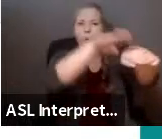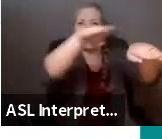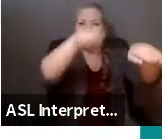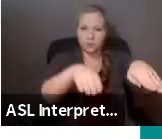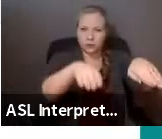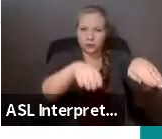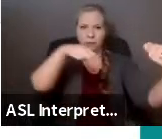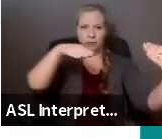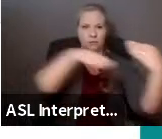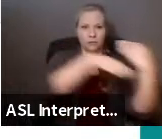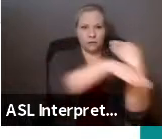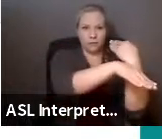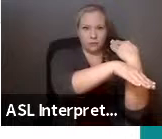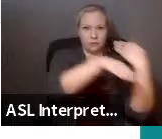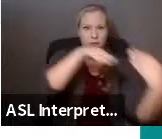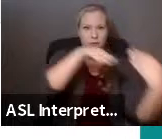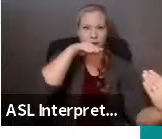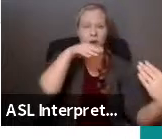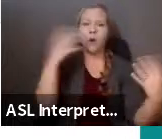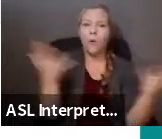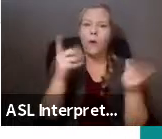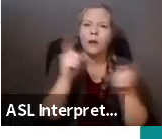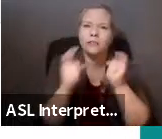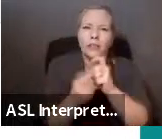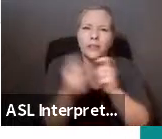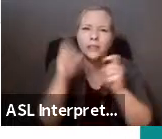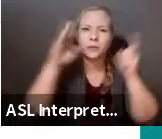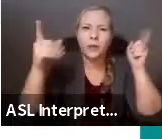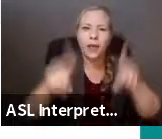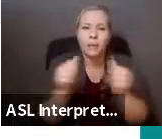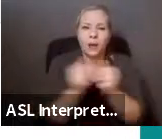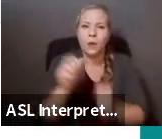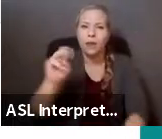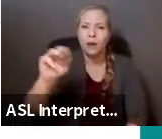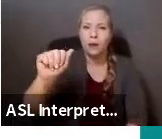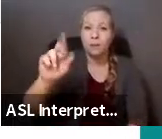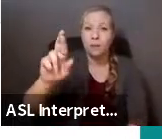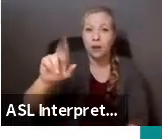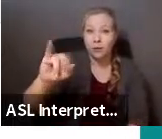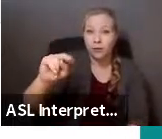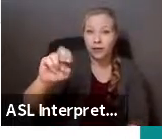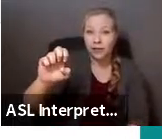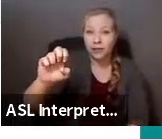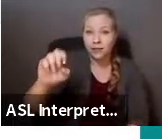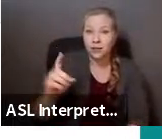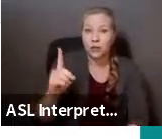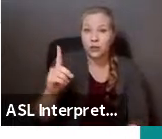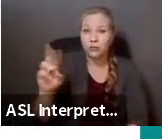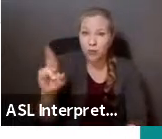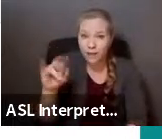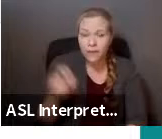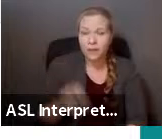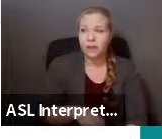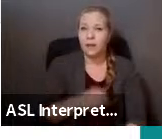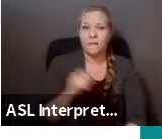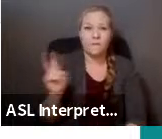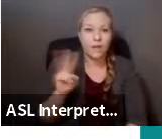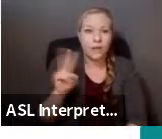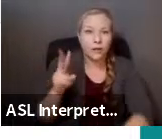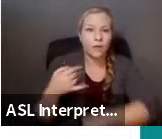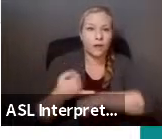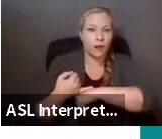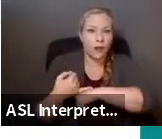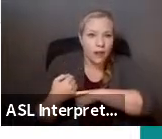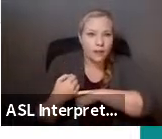Vancouver Island and Marine Drive. What is the, you know, the transit alignment? So those are some things we'll talk more